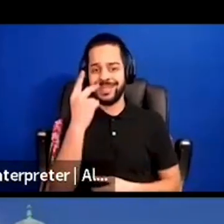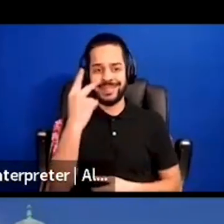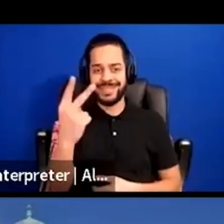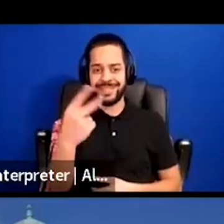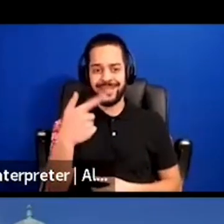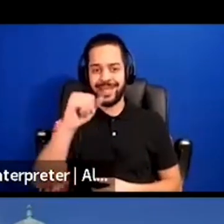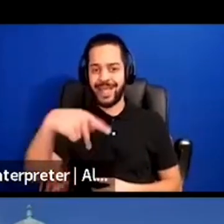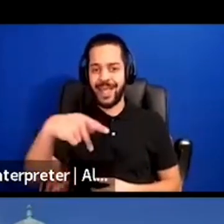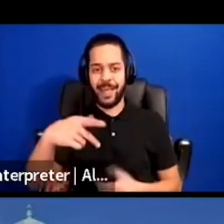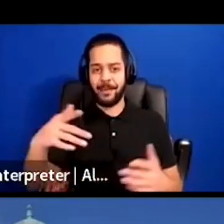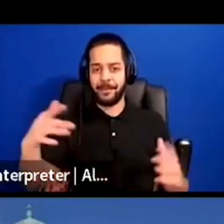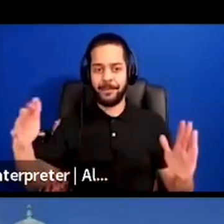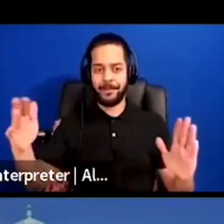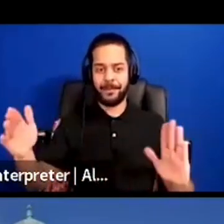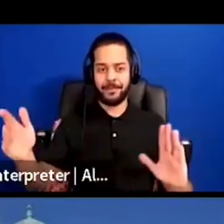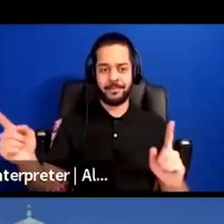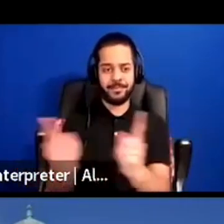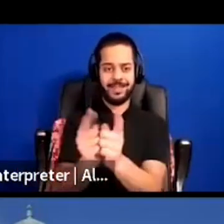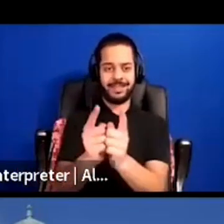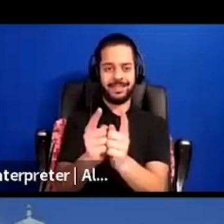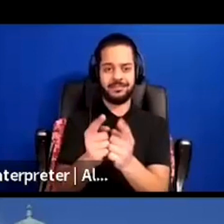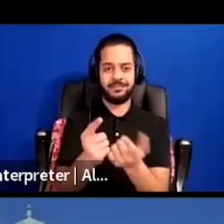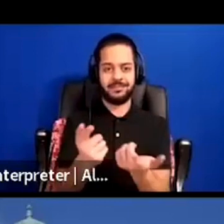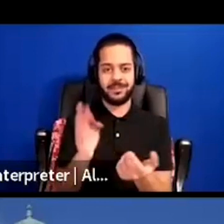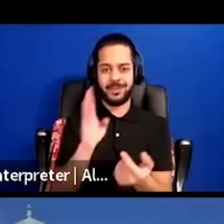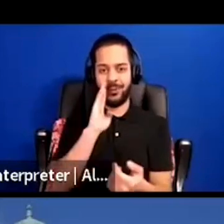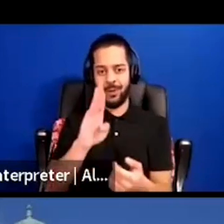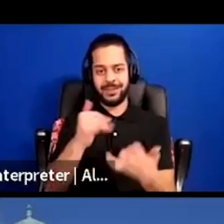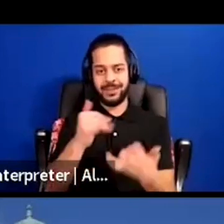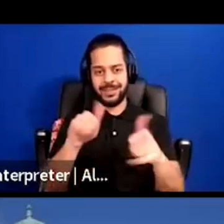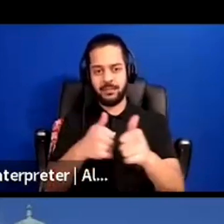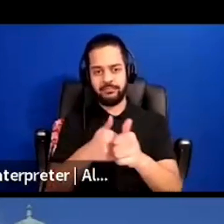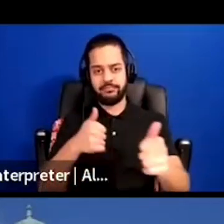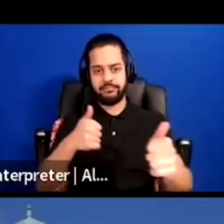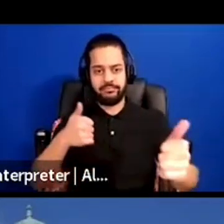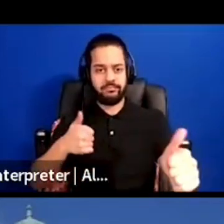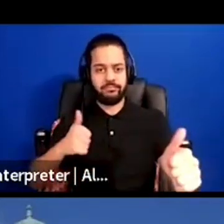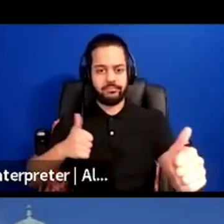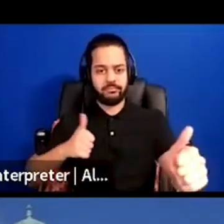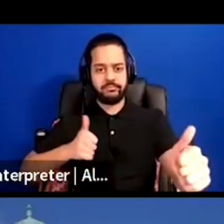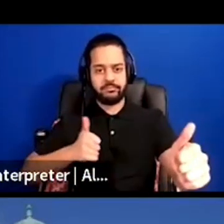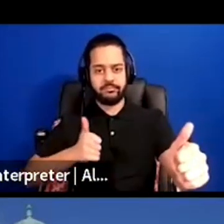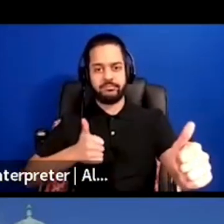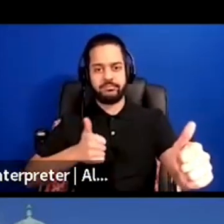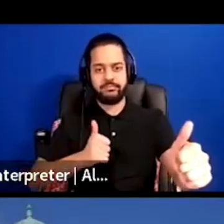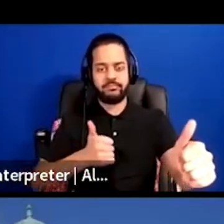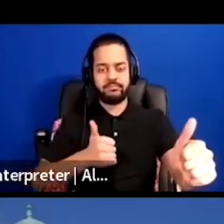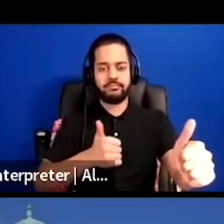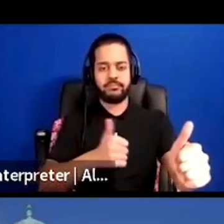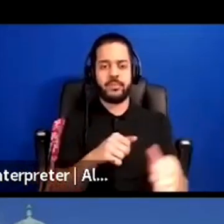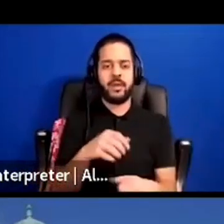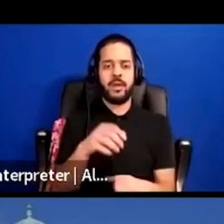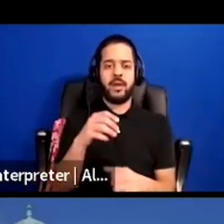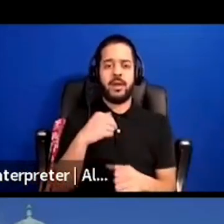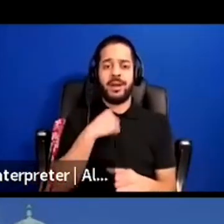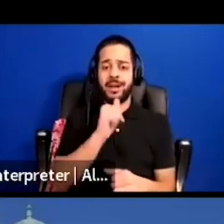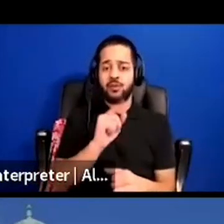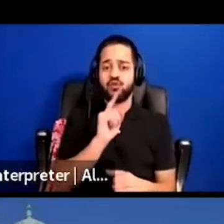gap. You'll see it die. And I don't know what the formula should be, but I know that we need to really look